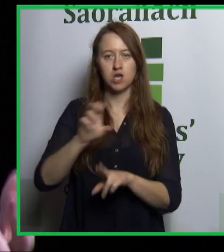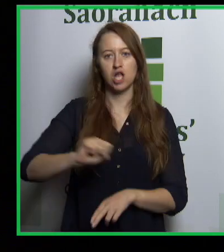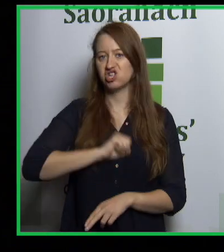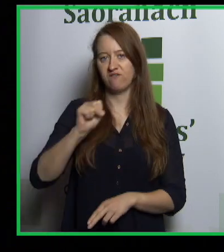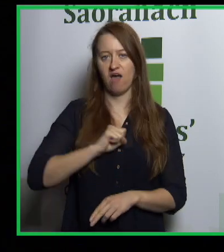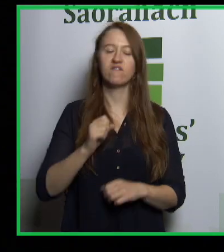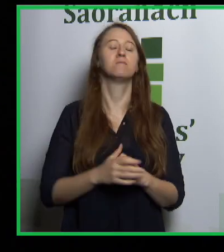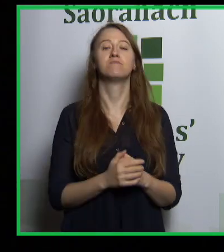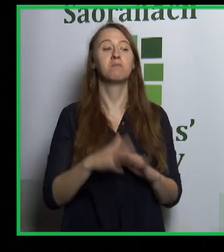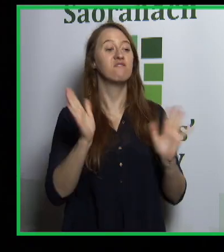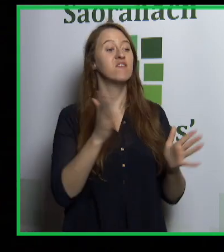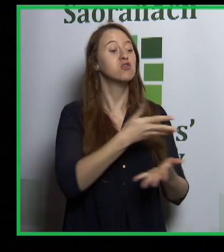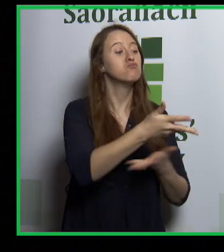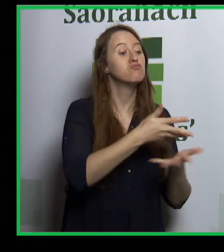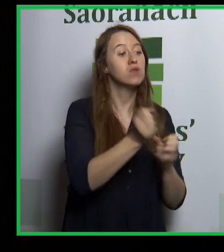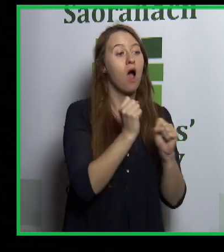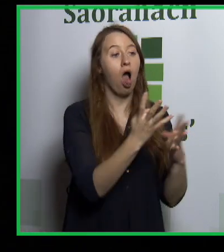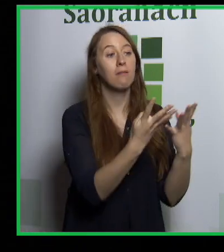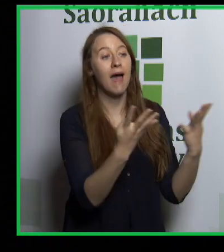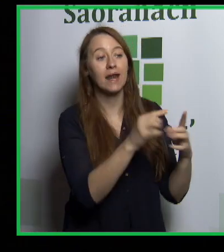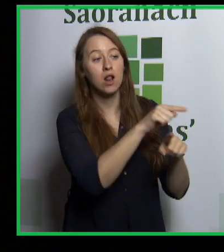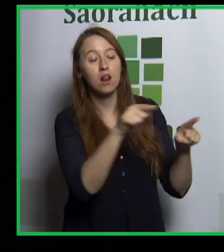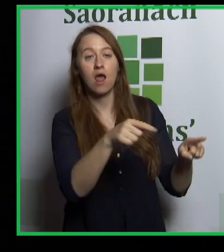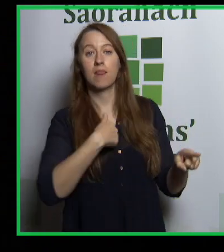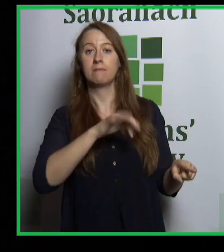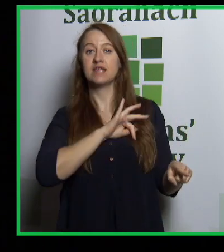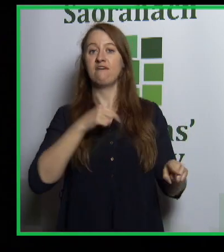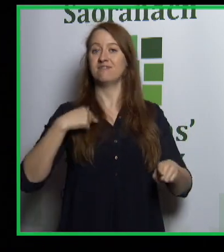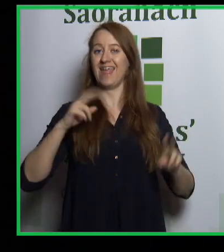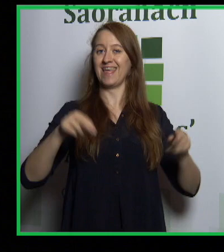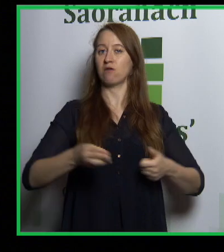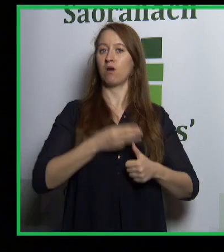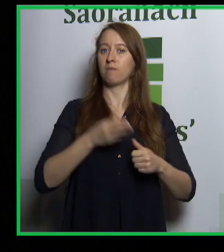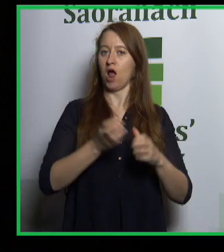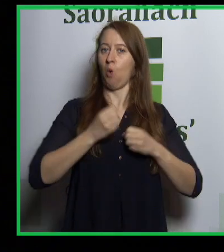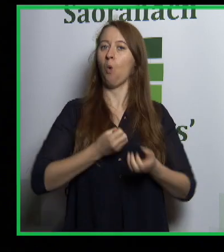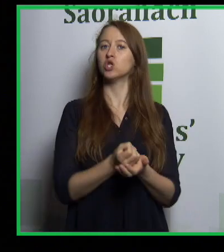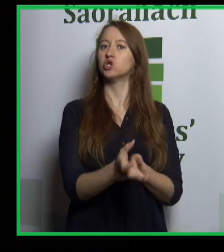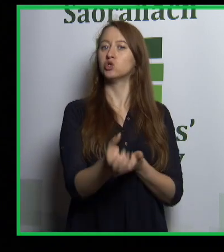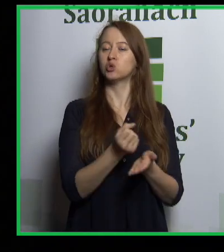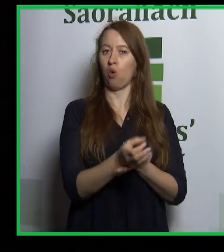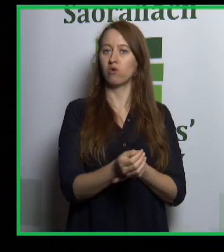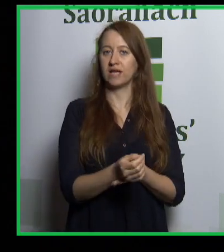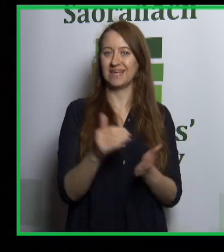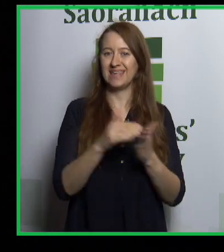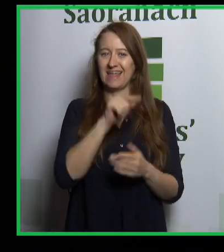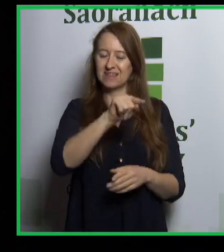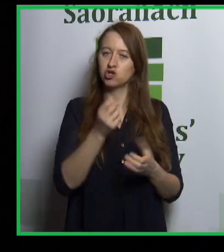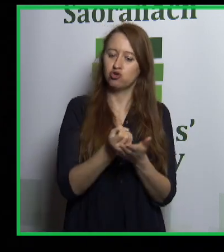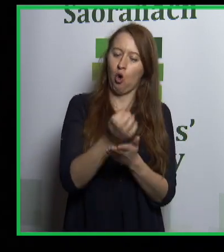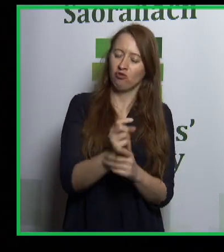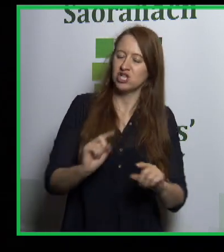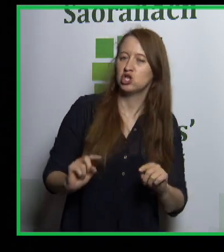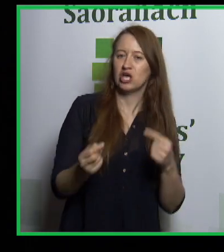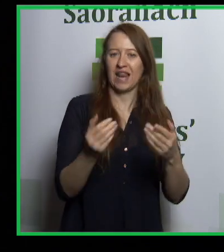tell all of our panellists today is that they are the authors and editors of their own story. They're going to be challenging stories to tell, but I'm so privileged that they're doing